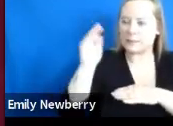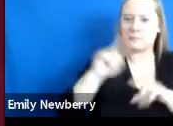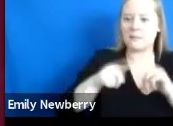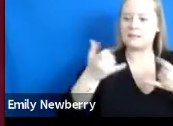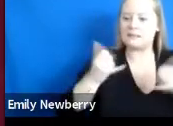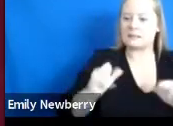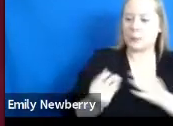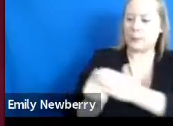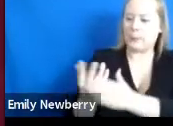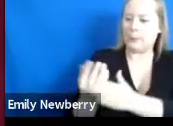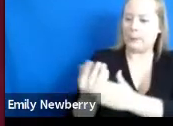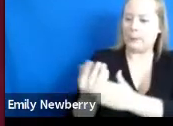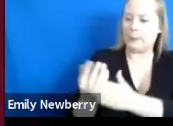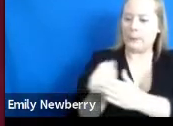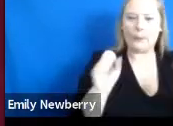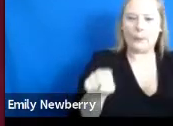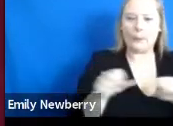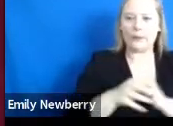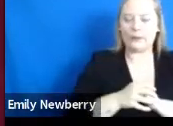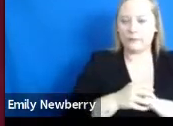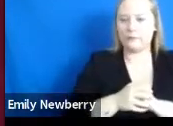here. And